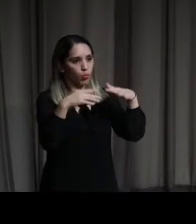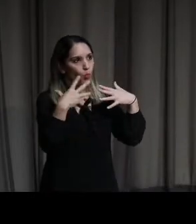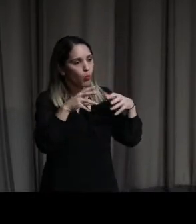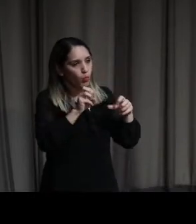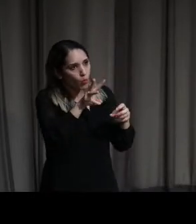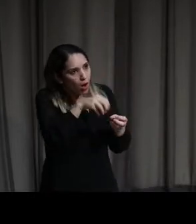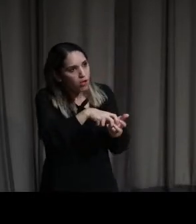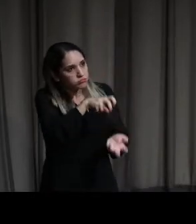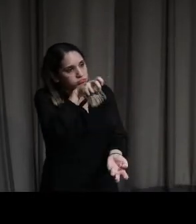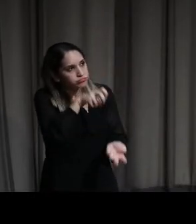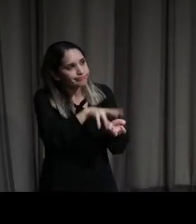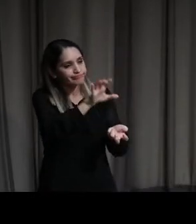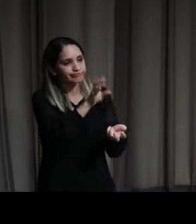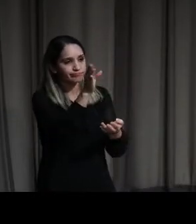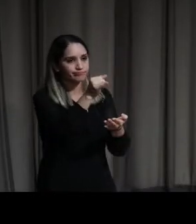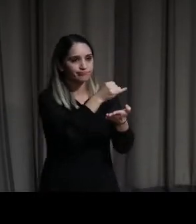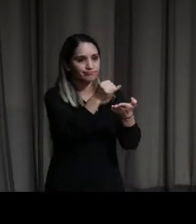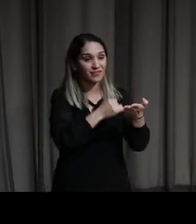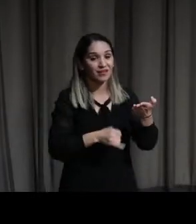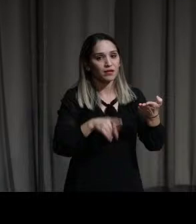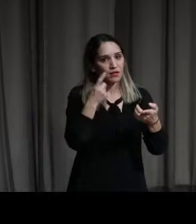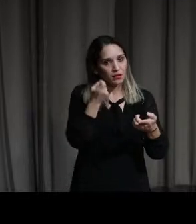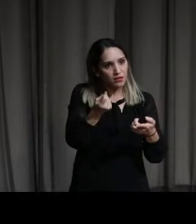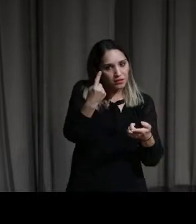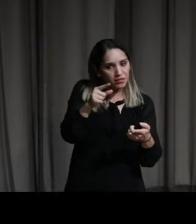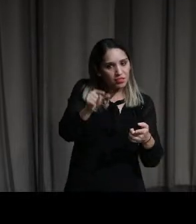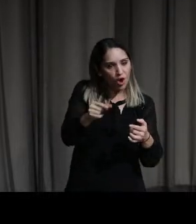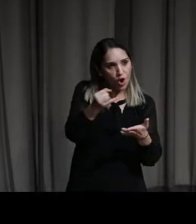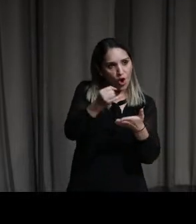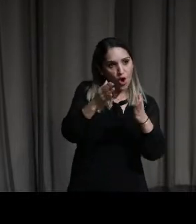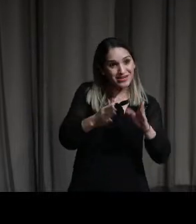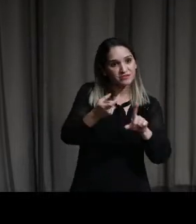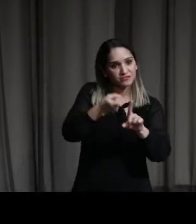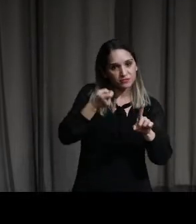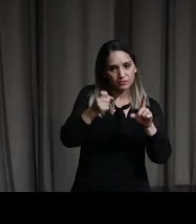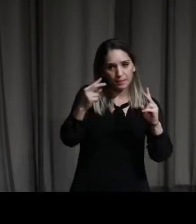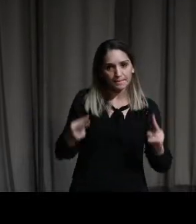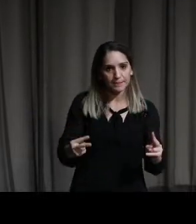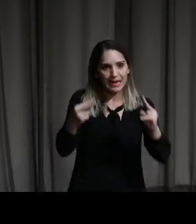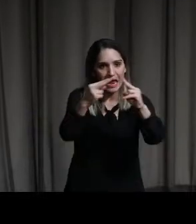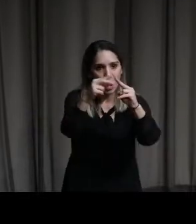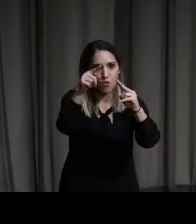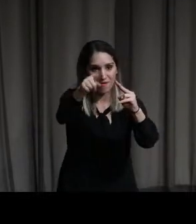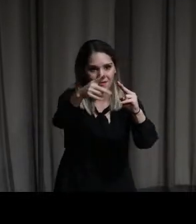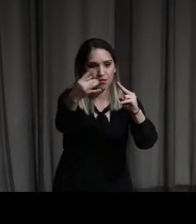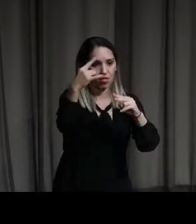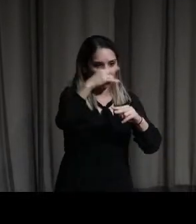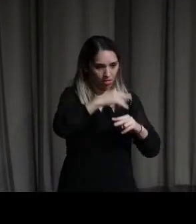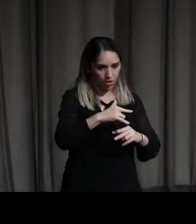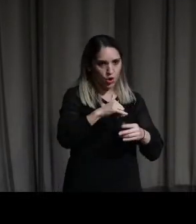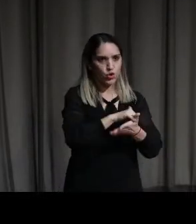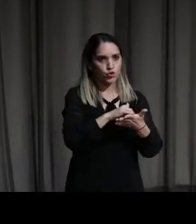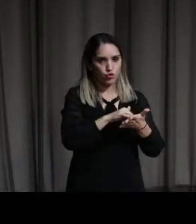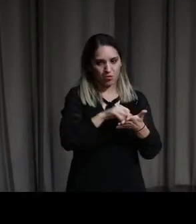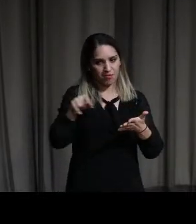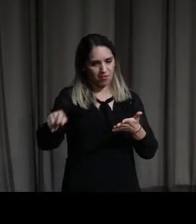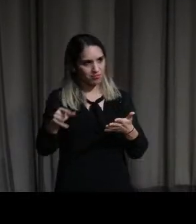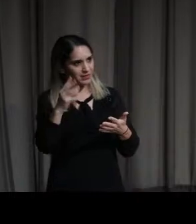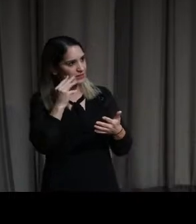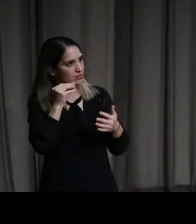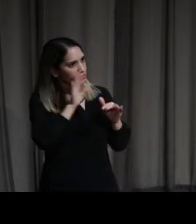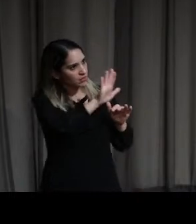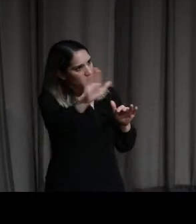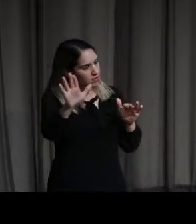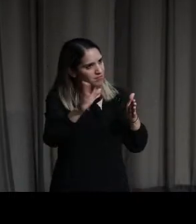even though he was removed from Paris, that contact of being able to see these painters was very strong.